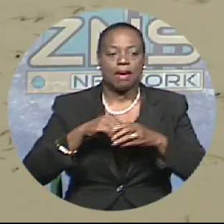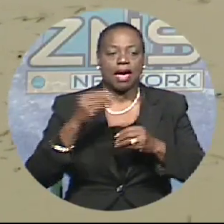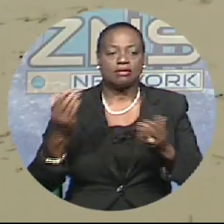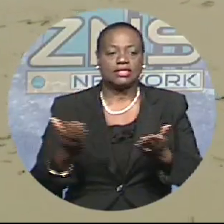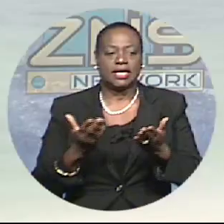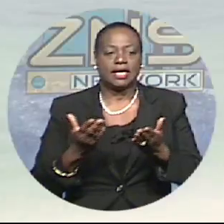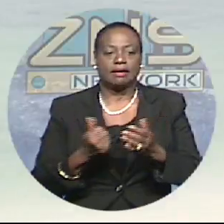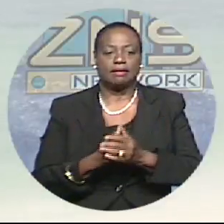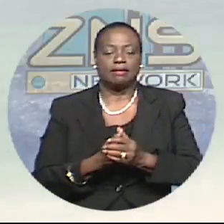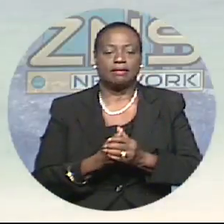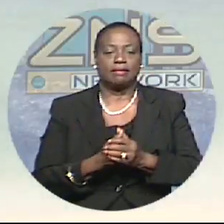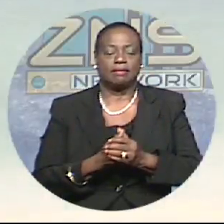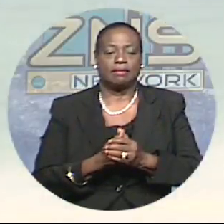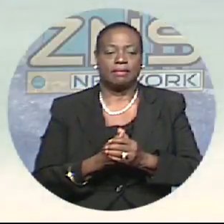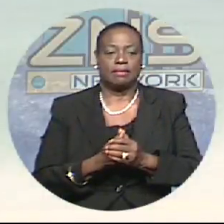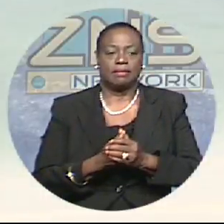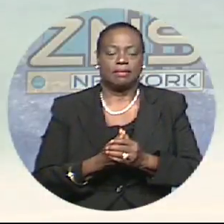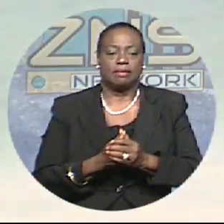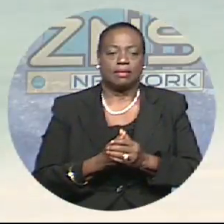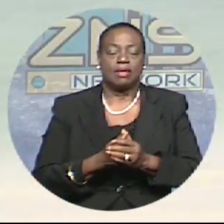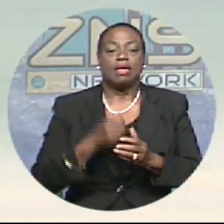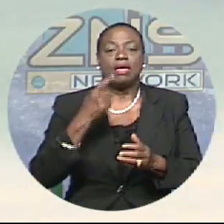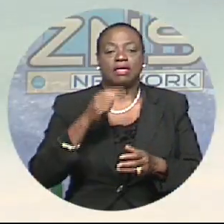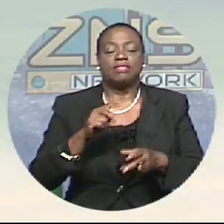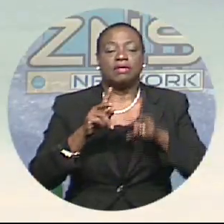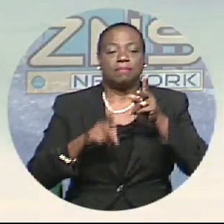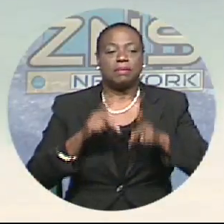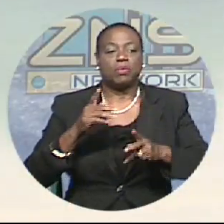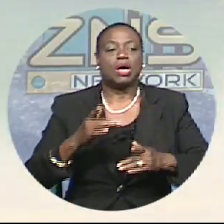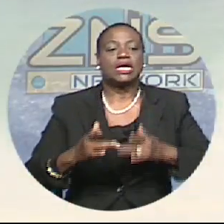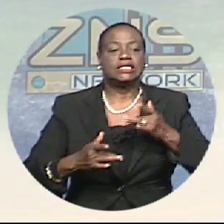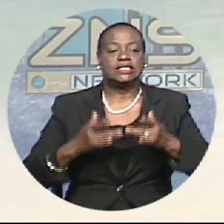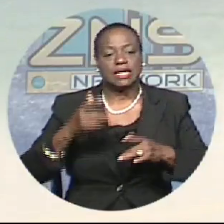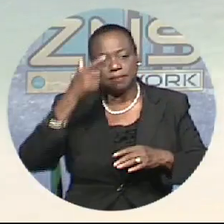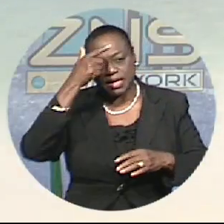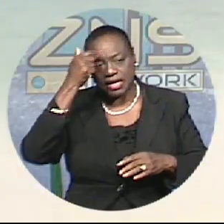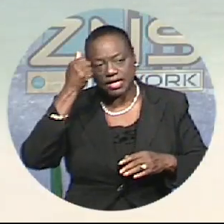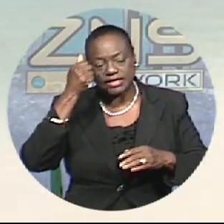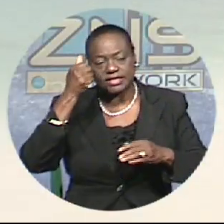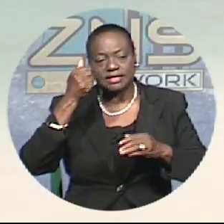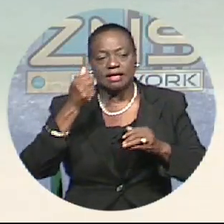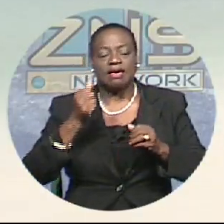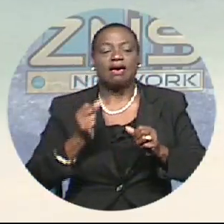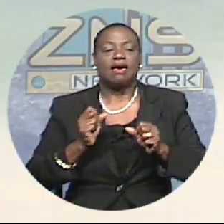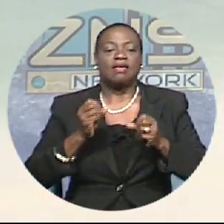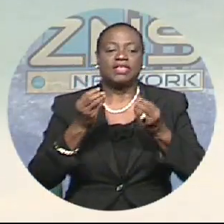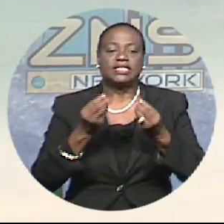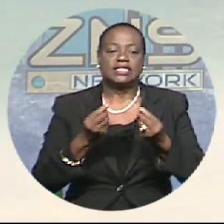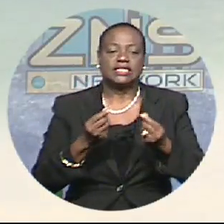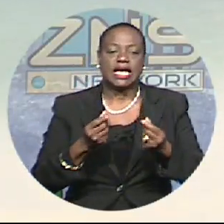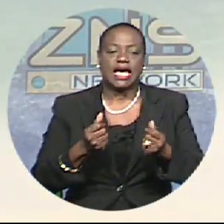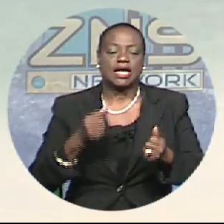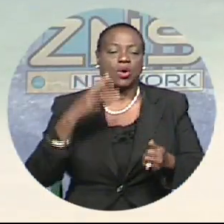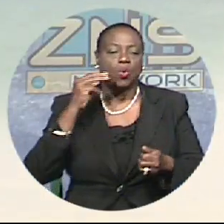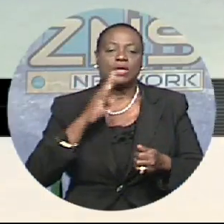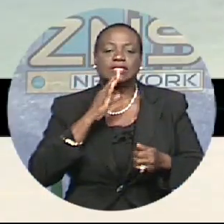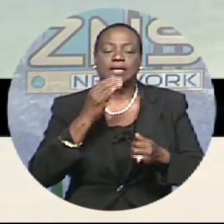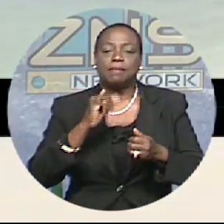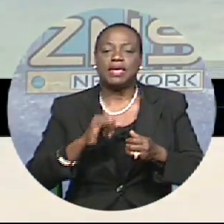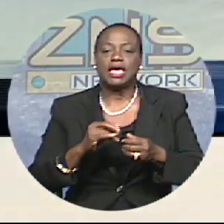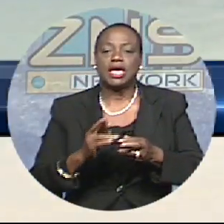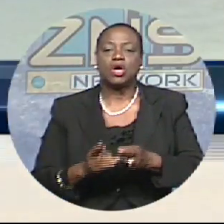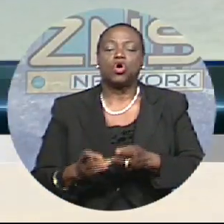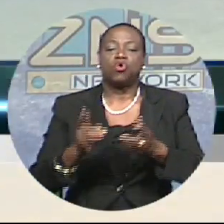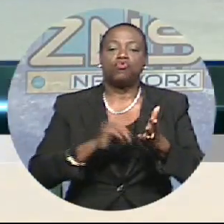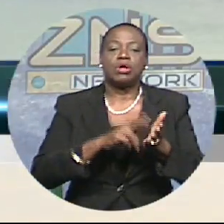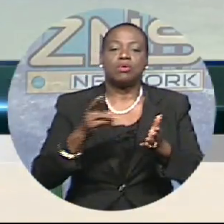from, a lot of their concern came from the fact that the sand was being removed from the sandbank, and they say that the environment was not a controlled one. But